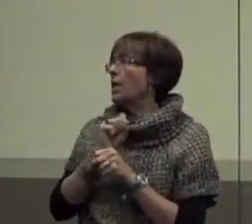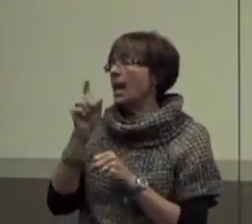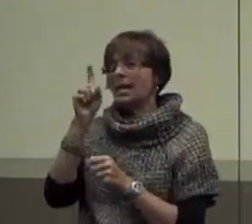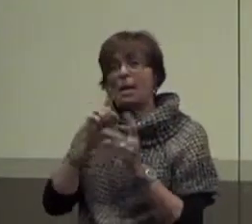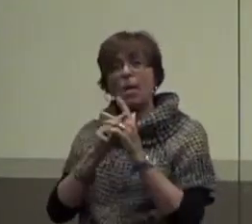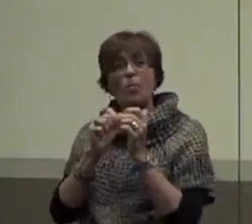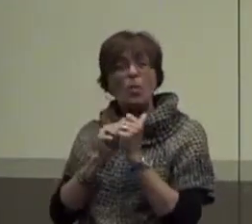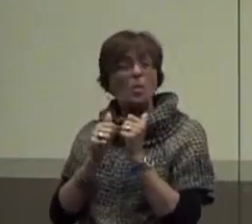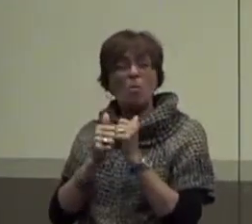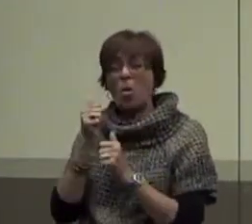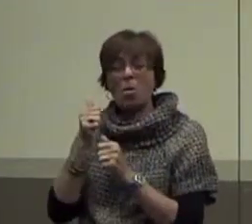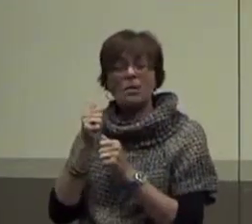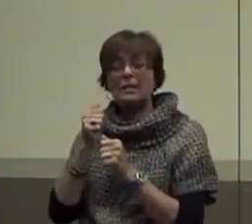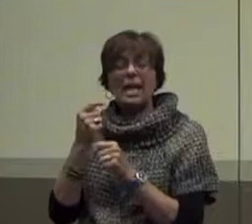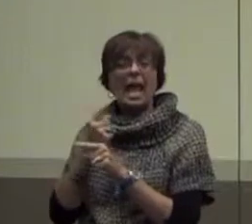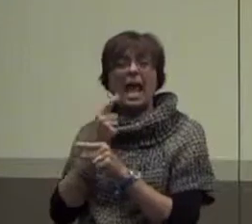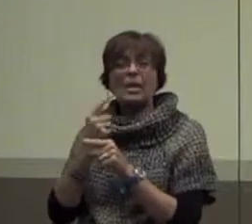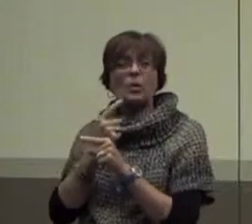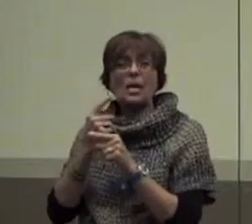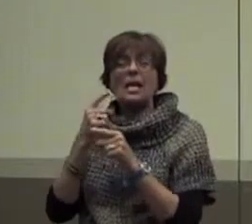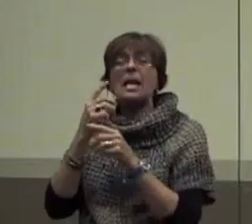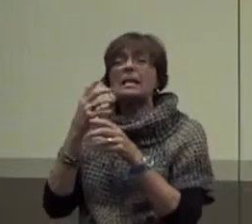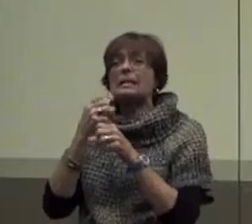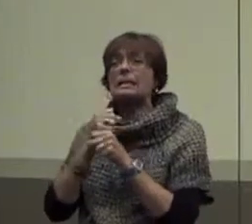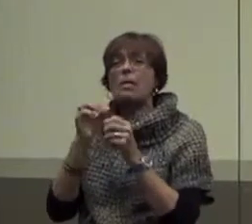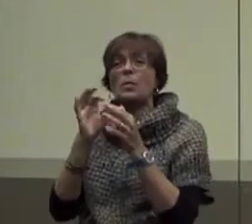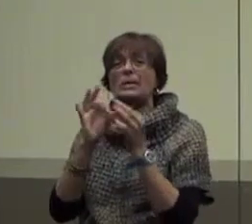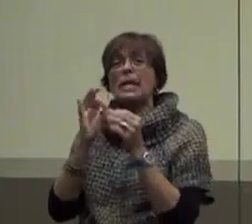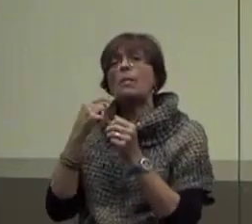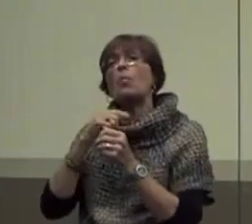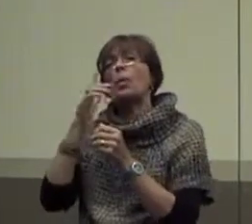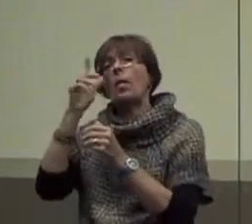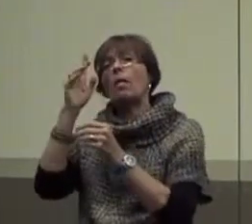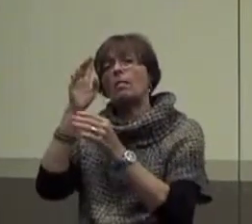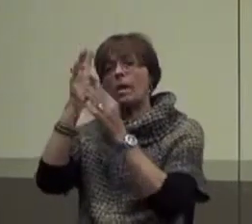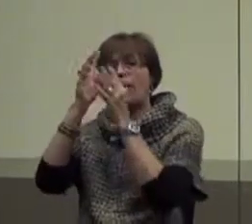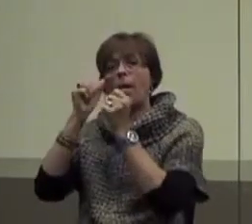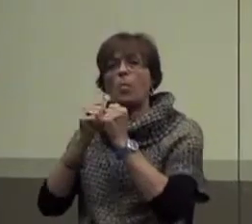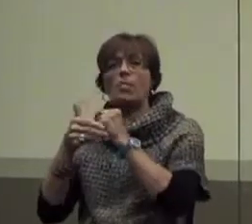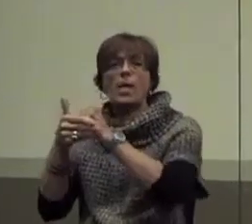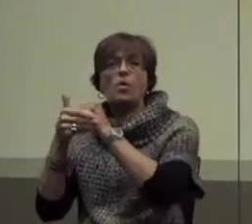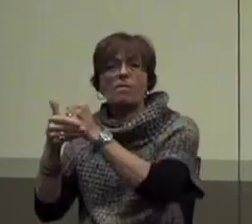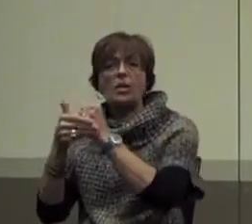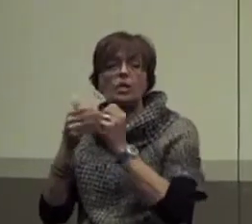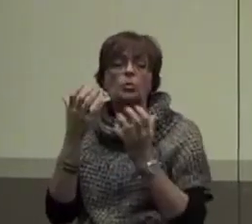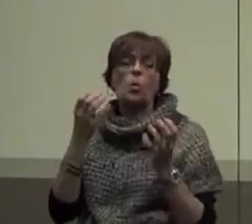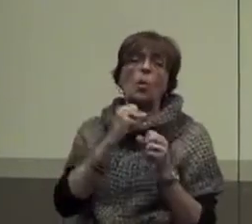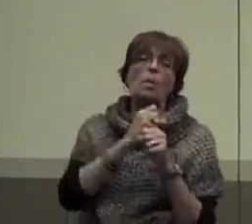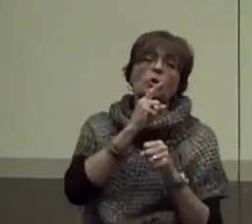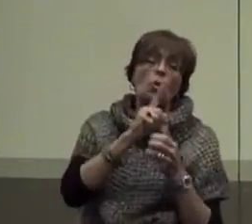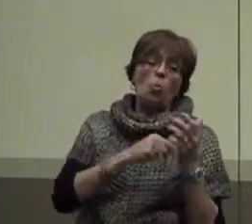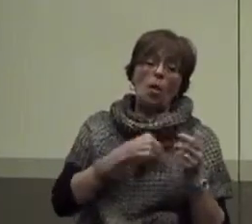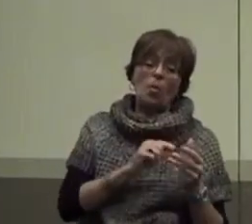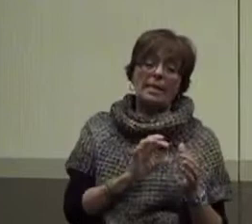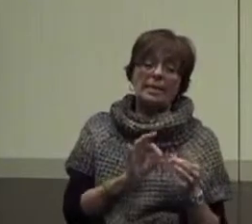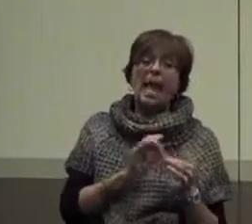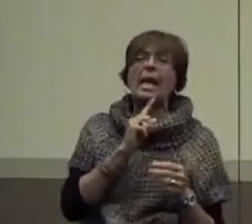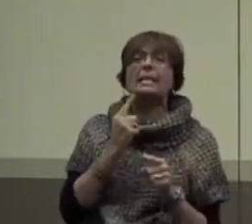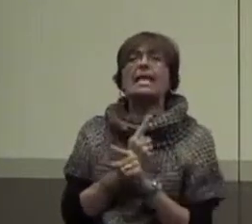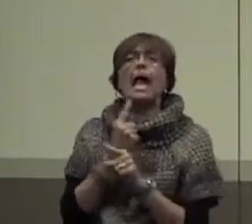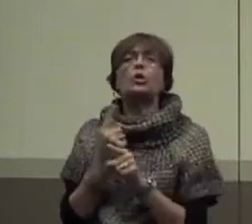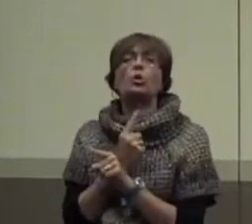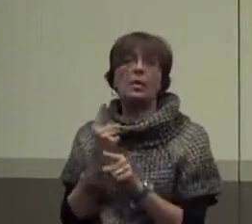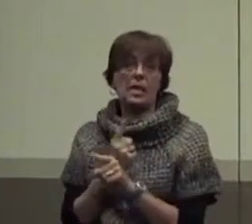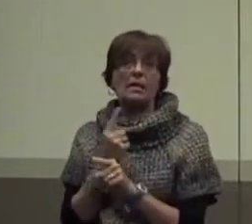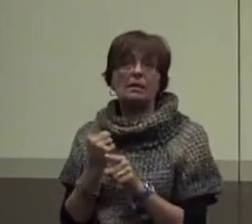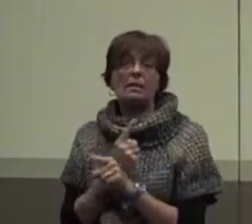summary statement because we're going to come up with interventions based on that. So I really need to see, and I want to make sure that what we're saying is accurate.